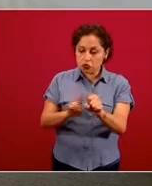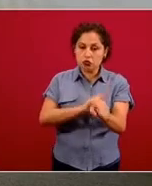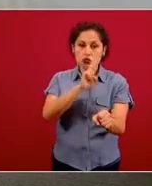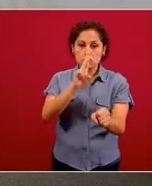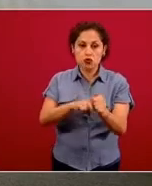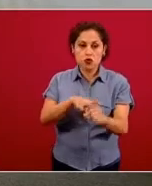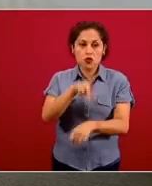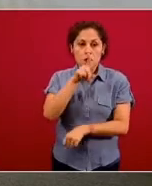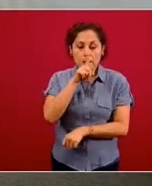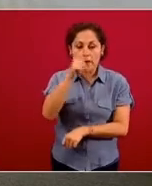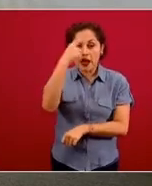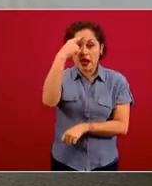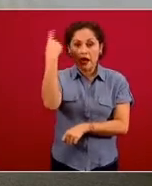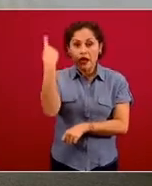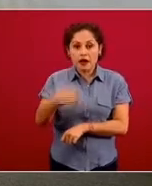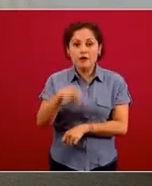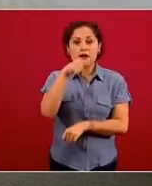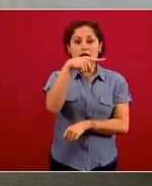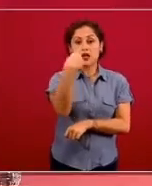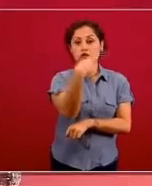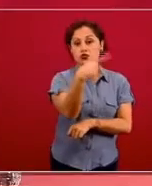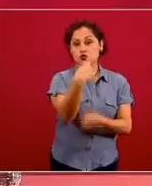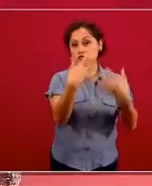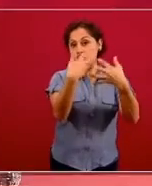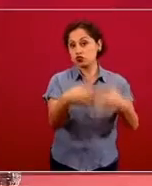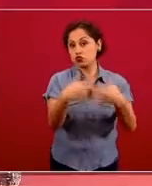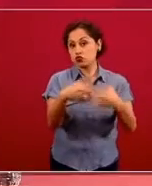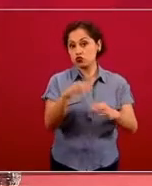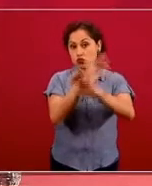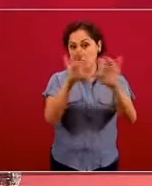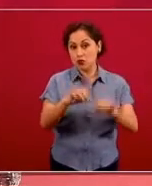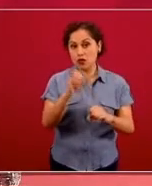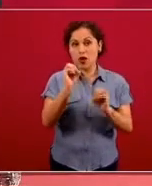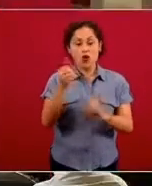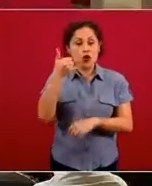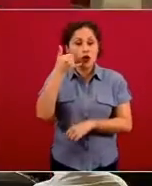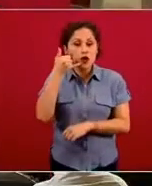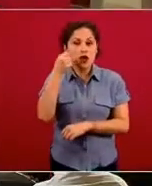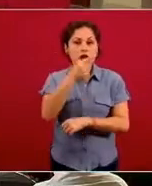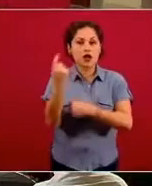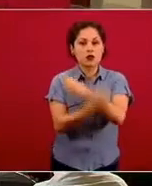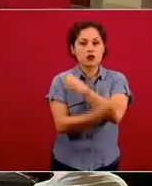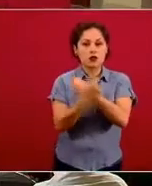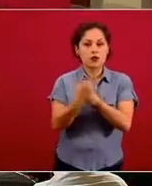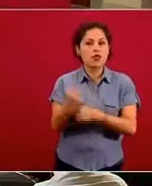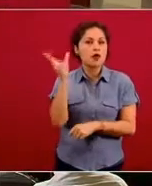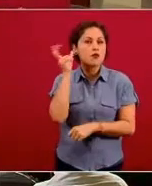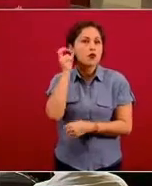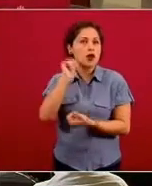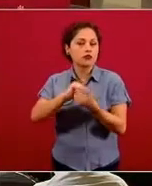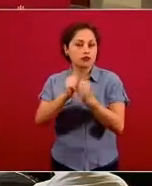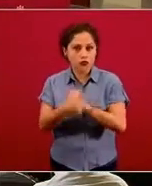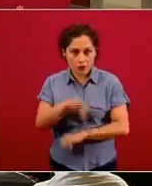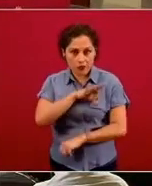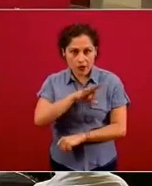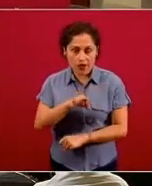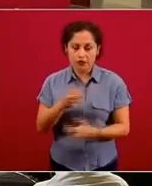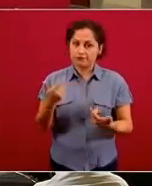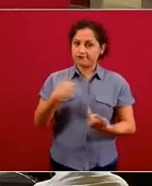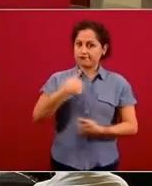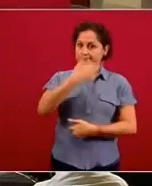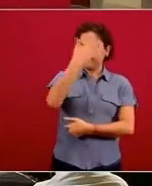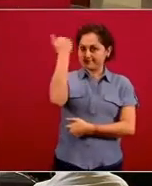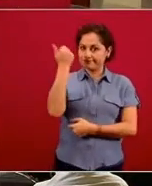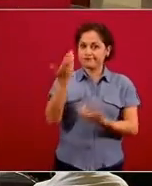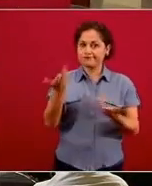or Office, so that they can have their computer dictate that information to